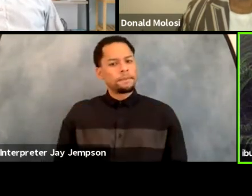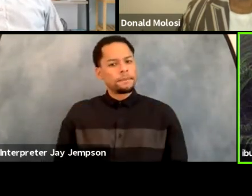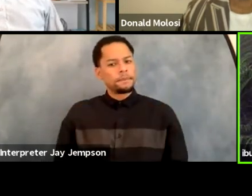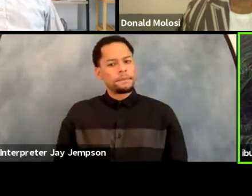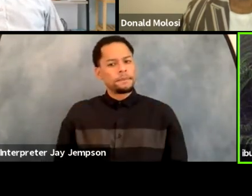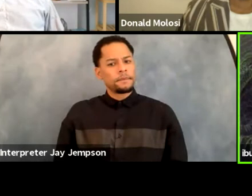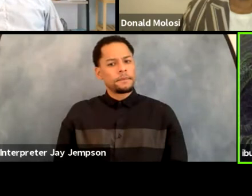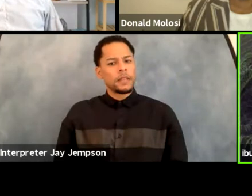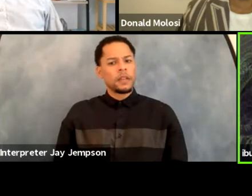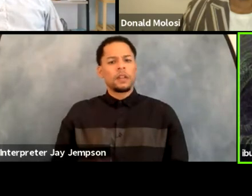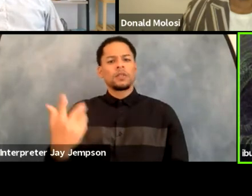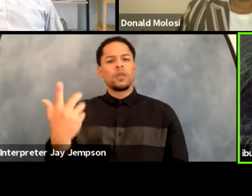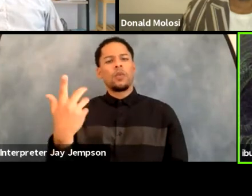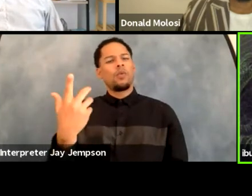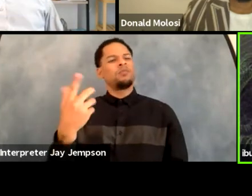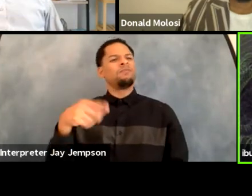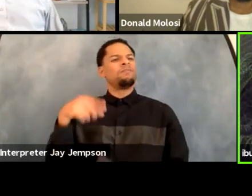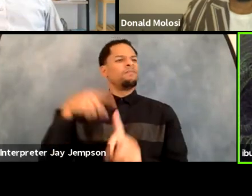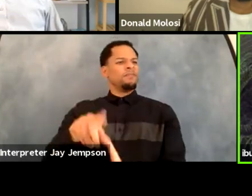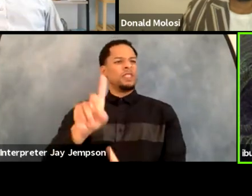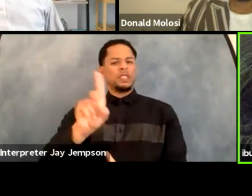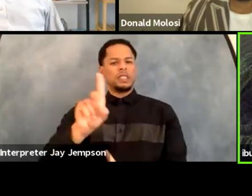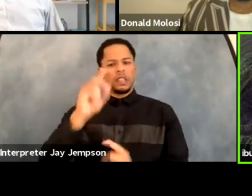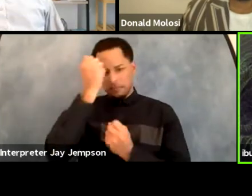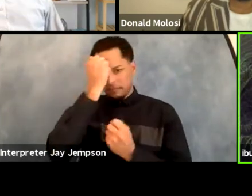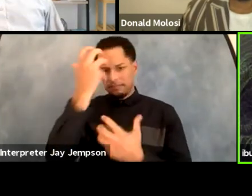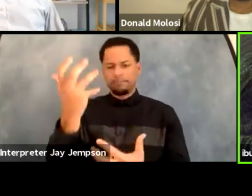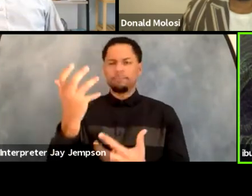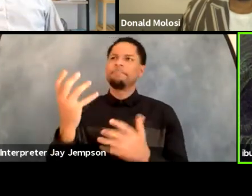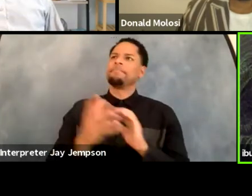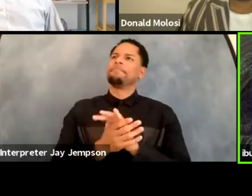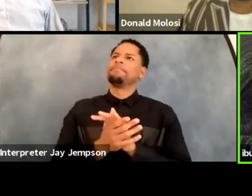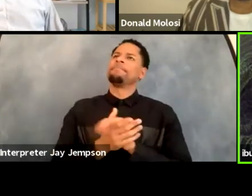the Western people